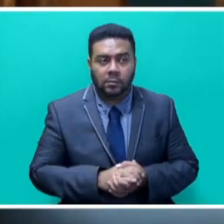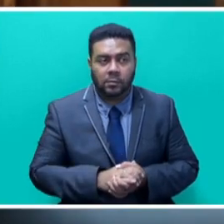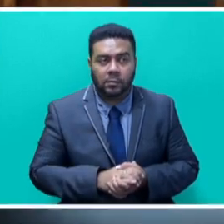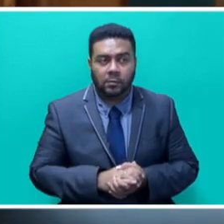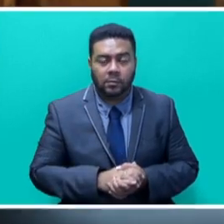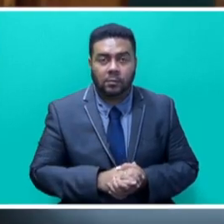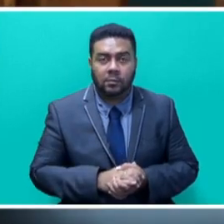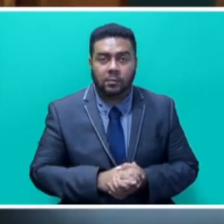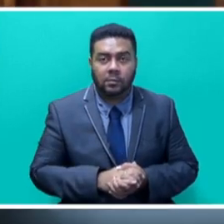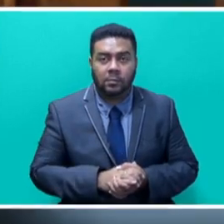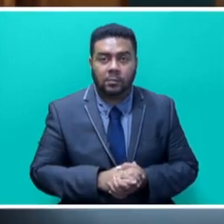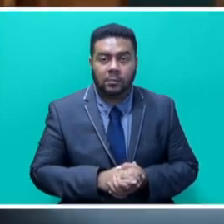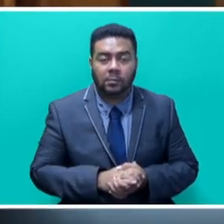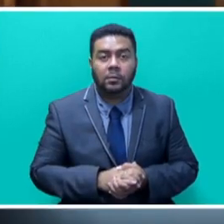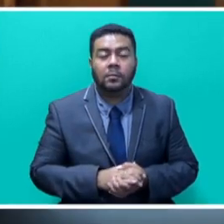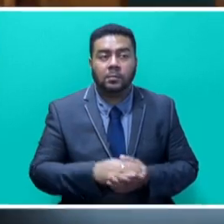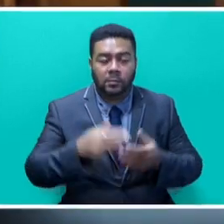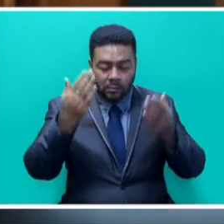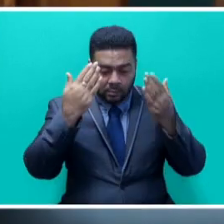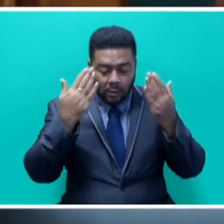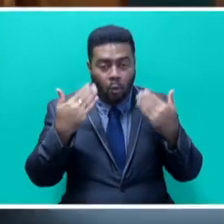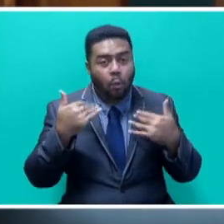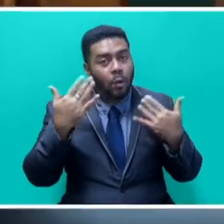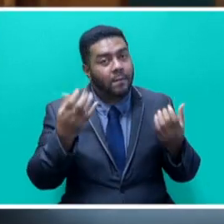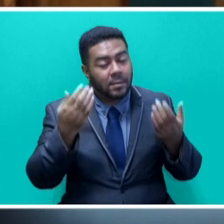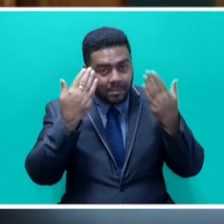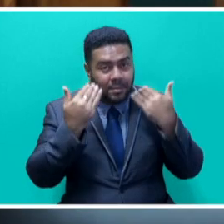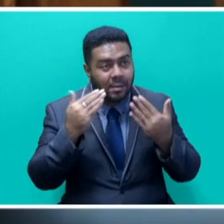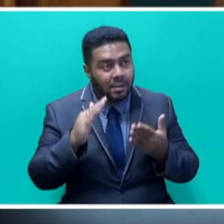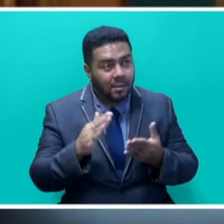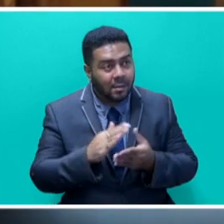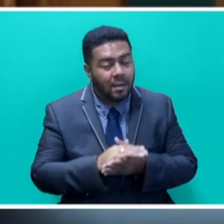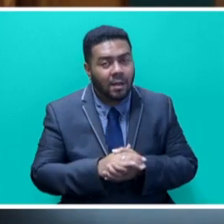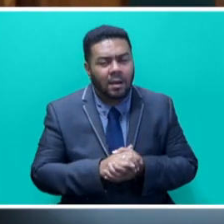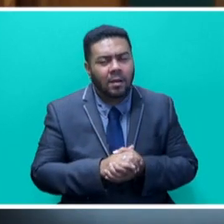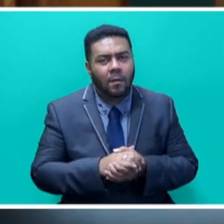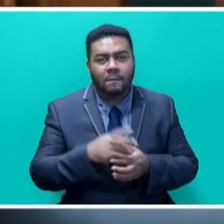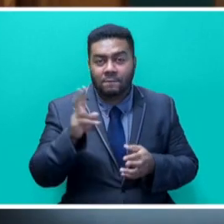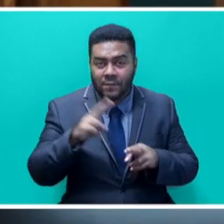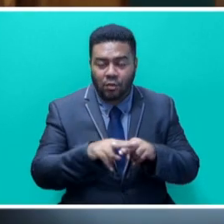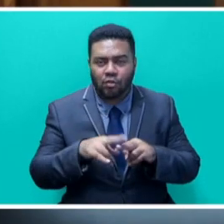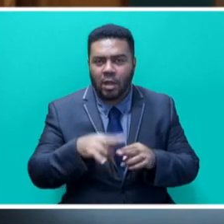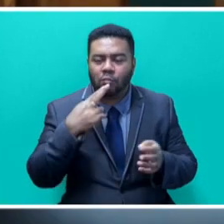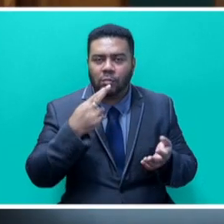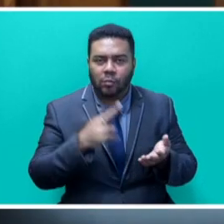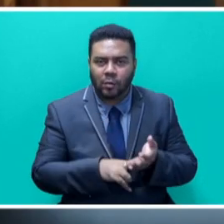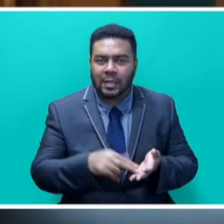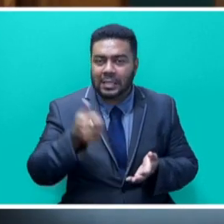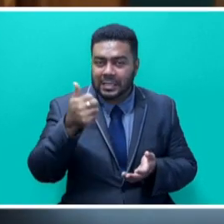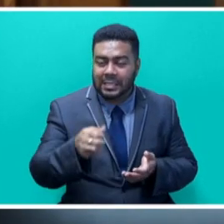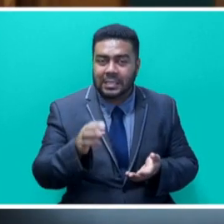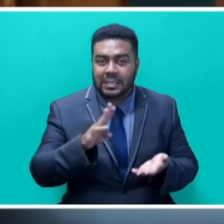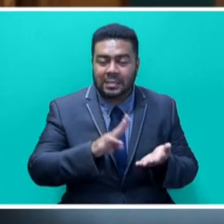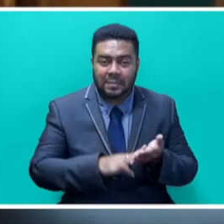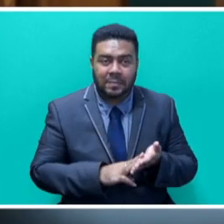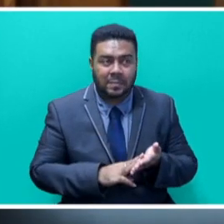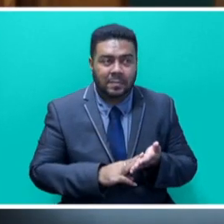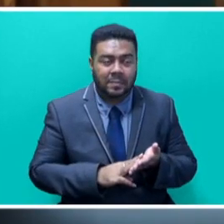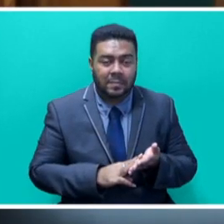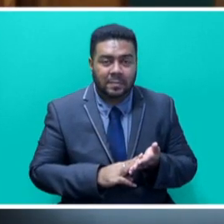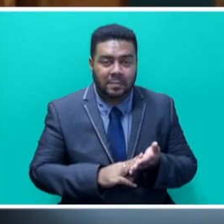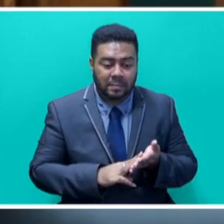forest bills, Mr. Speaker, since 1993, Fiji has recorded an increase of 6 millimeters in sea level